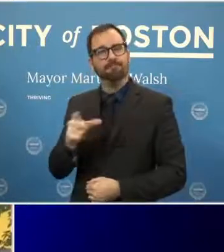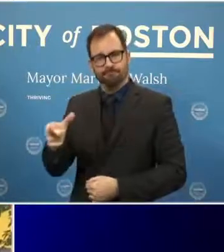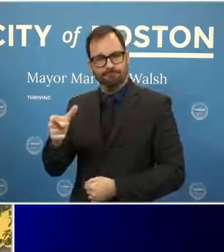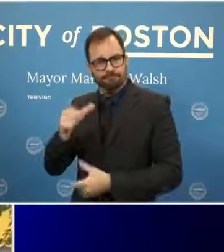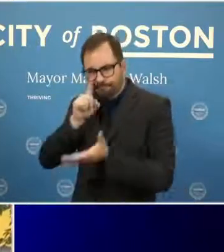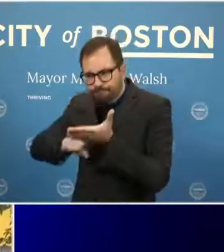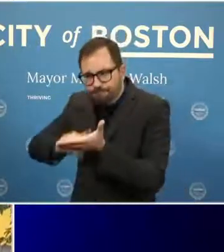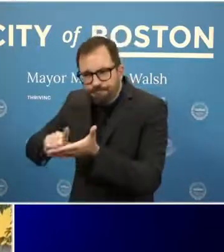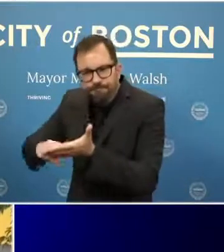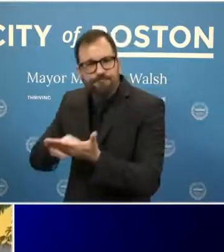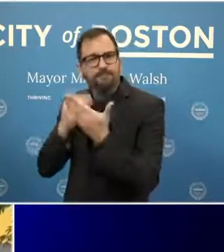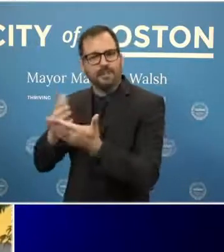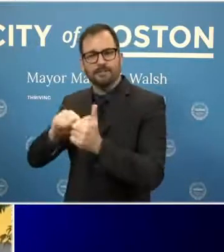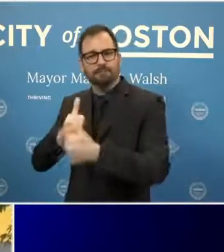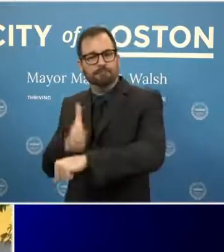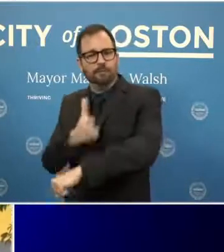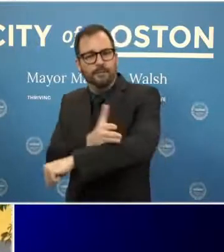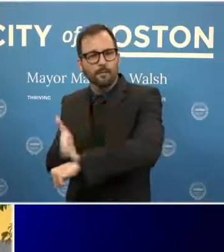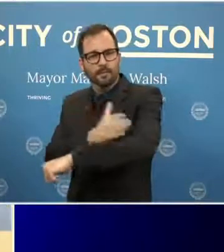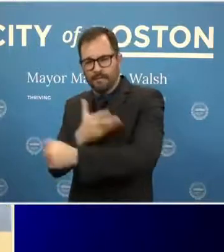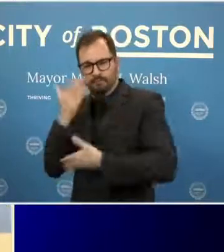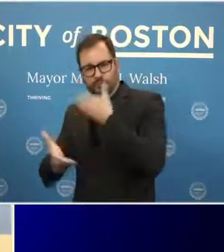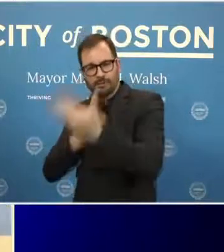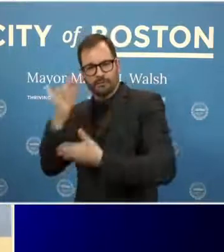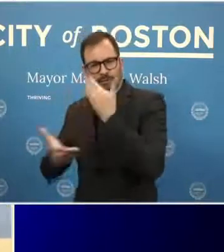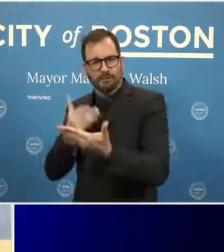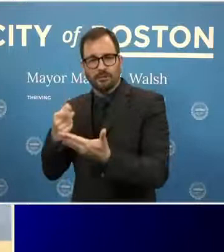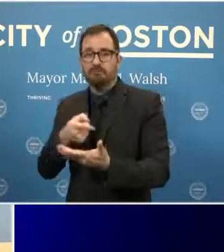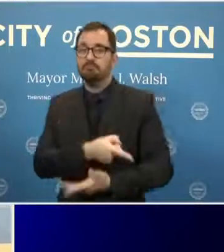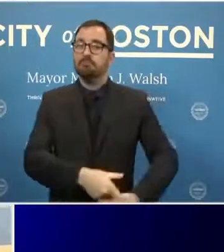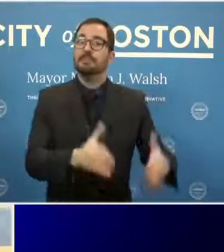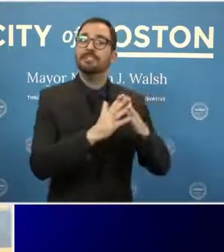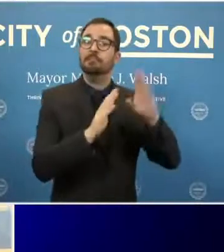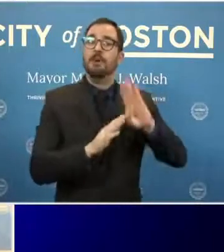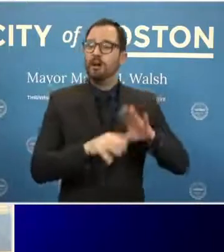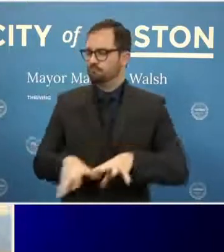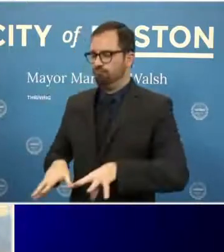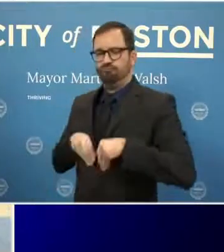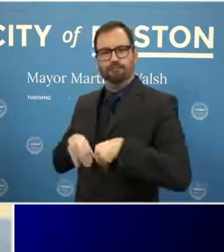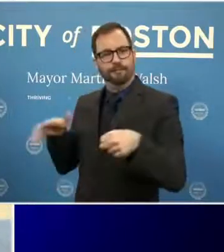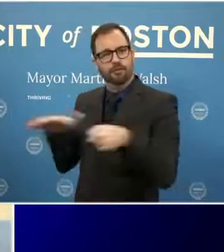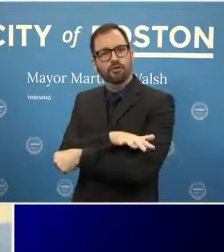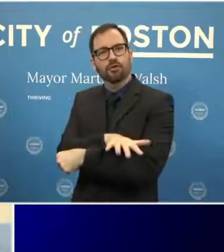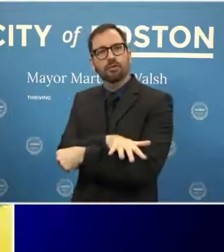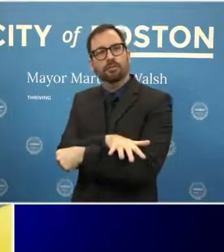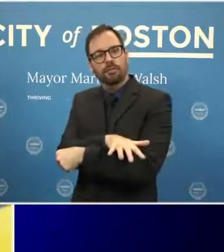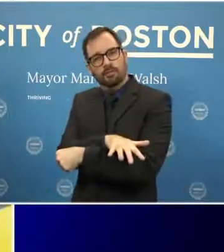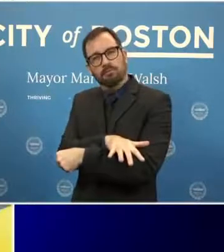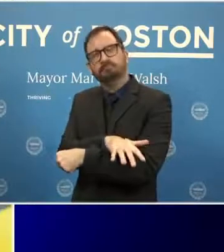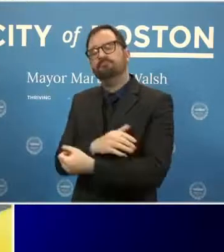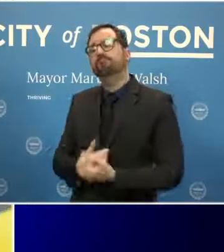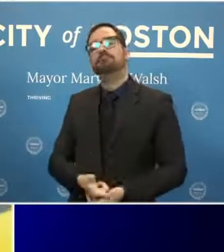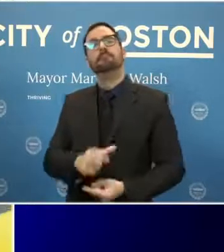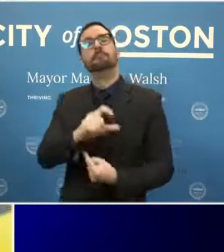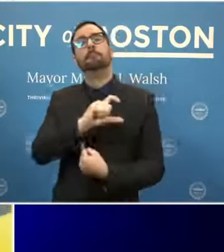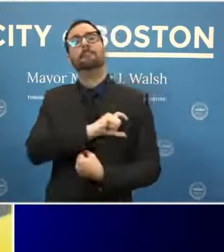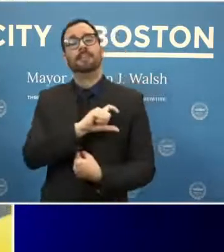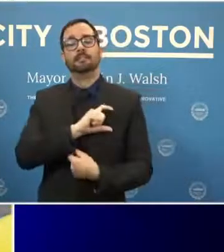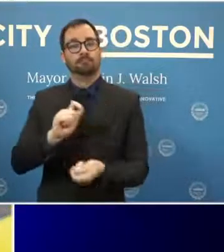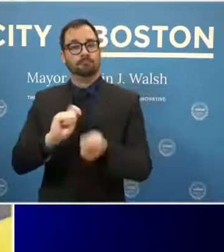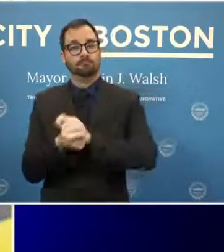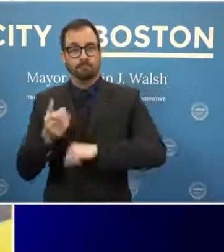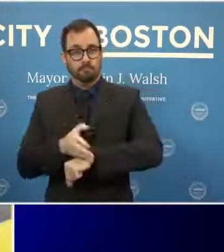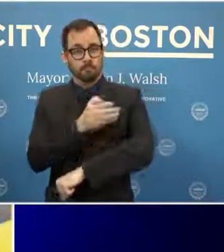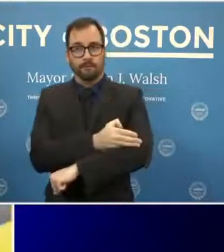we also recognize that police reform, as important as it is not the only work. It has been tremendous to watch,